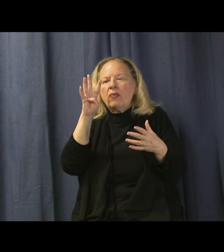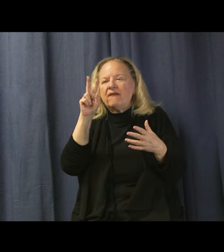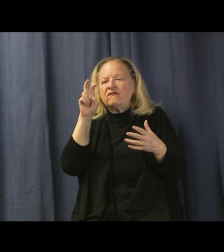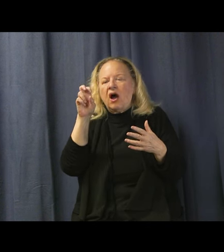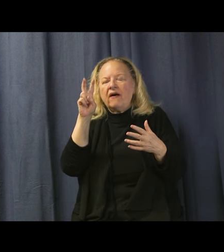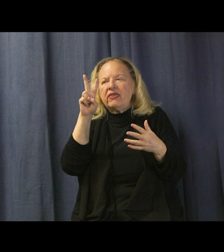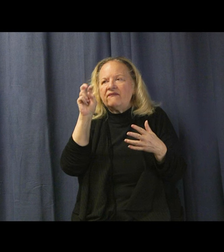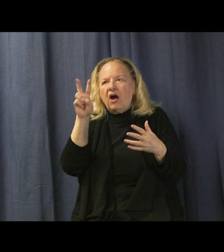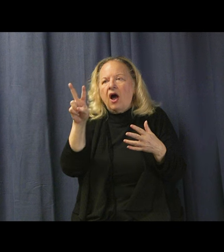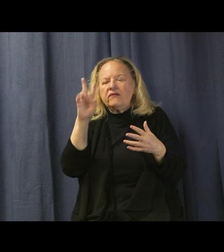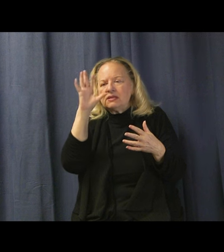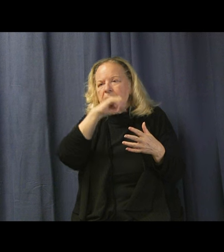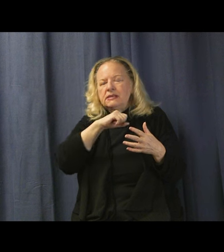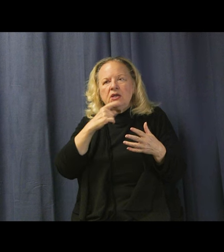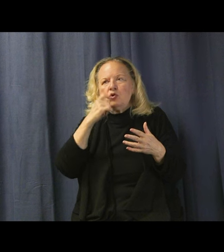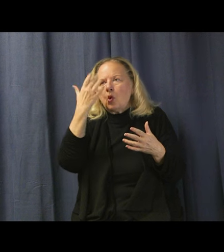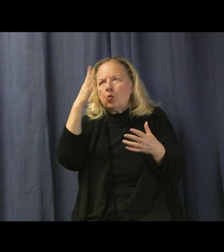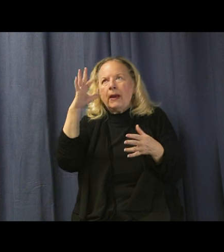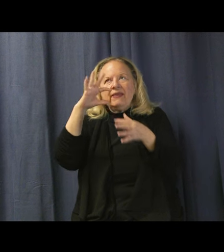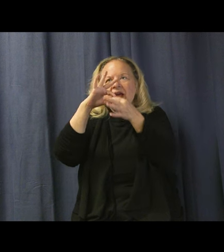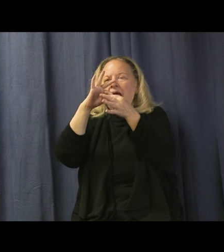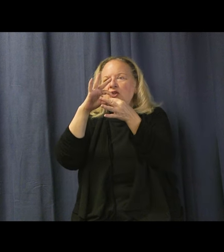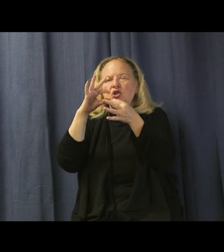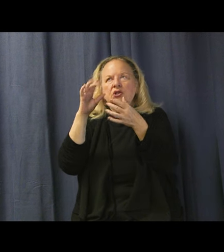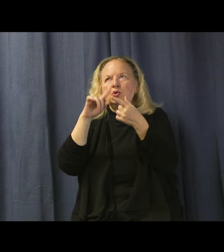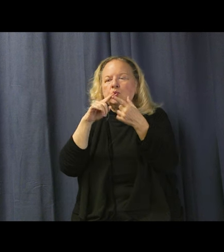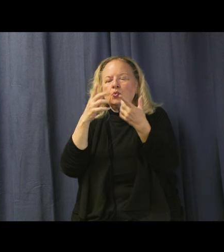you also don't see the greater connection.